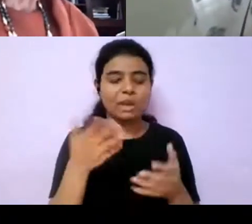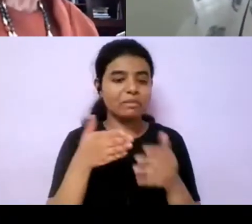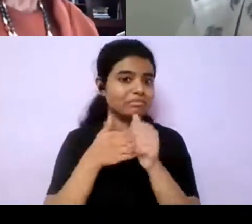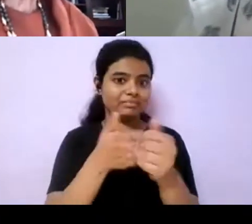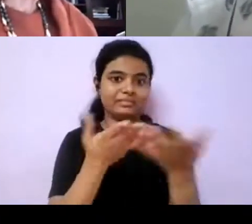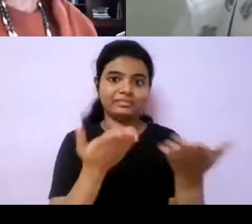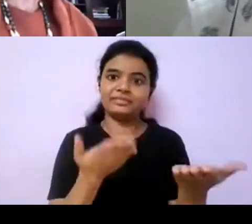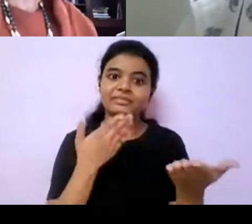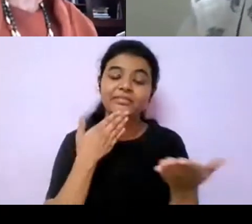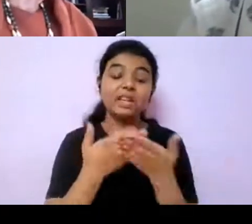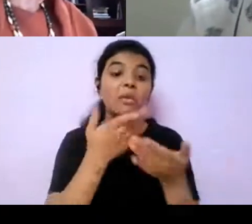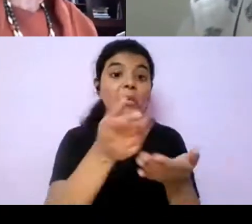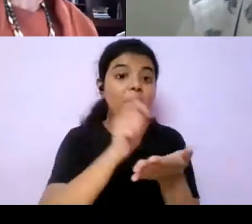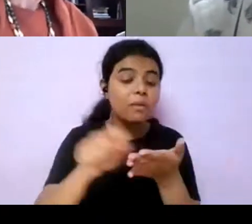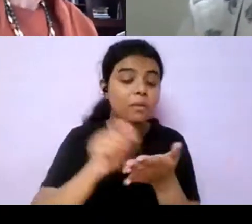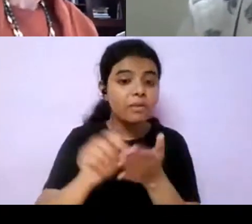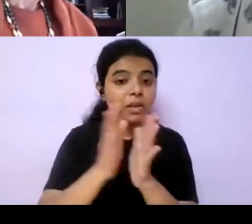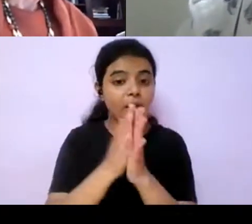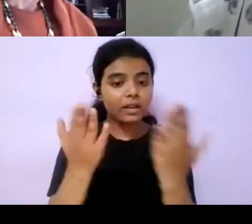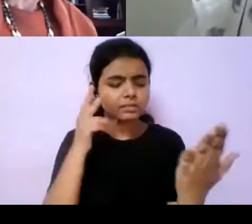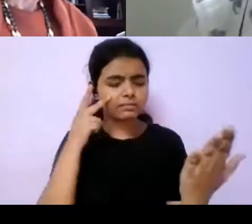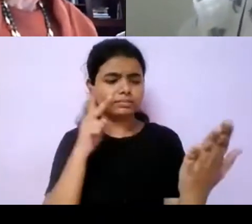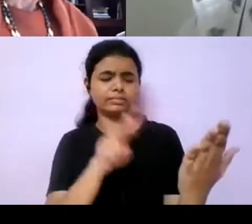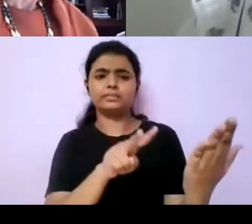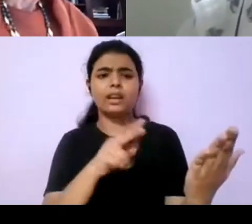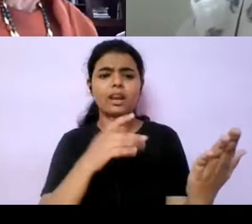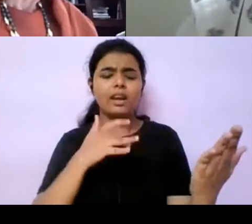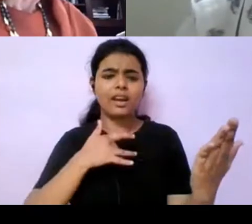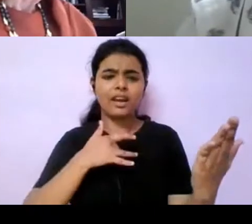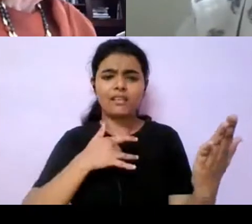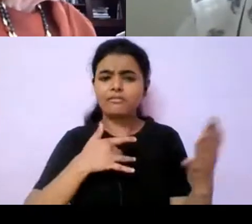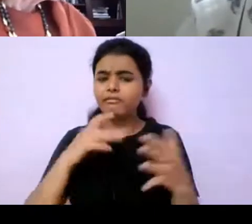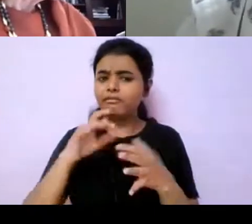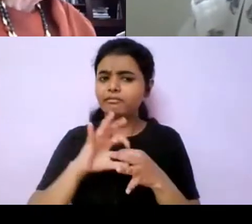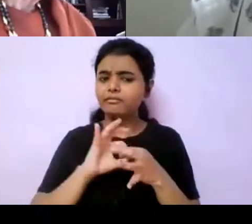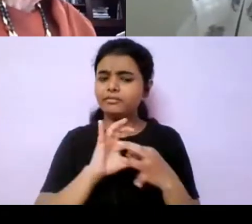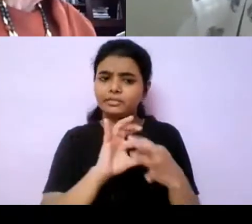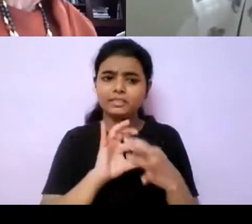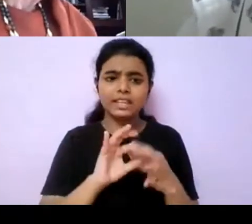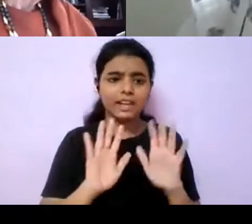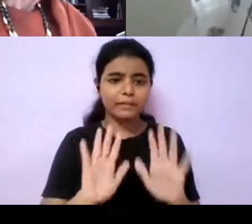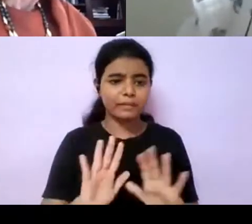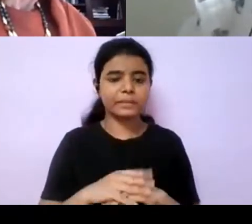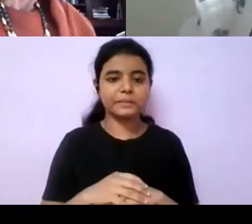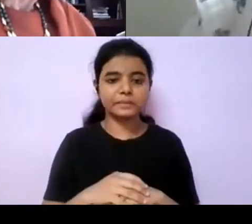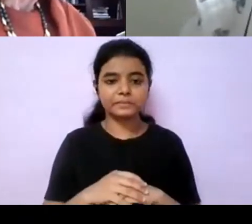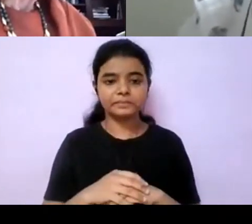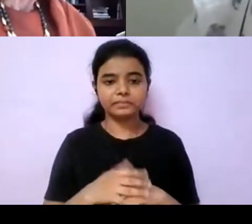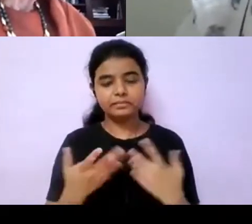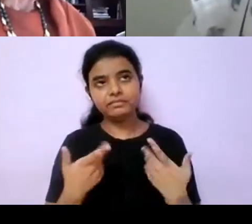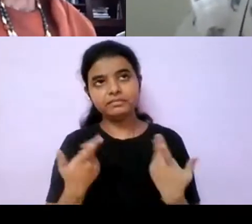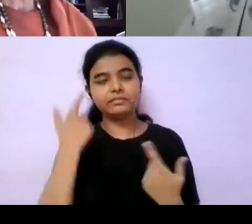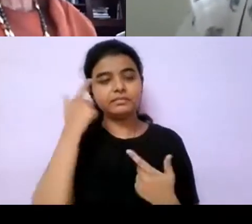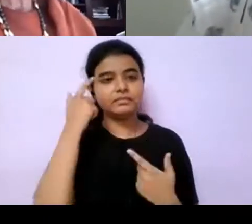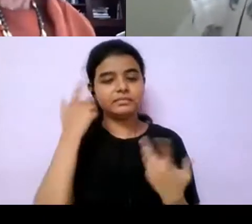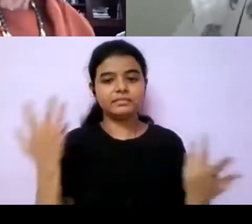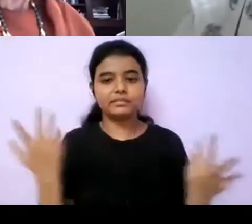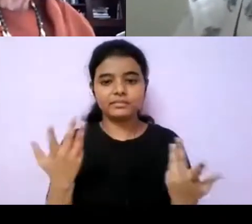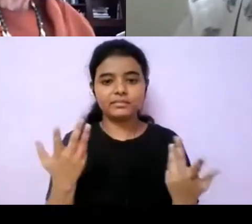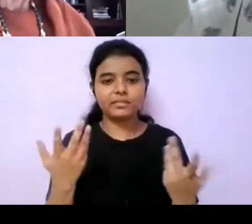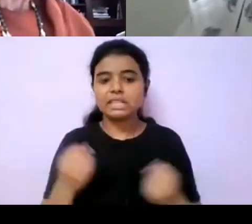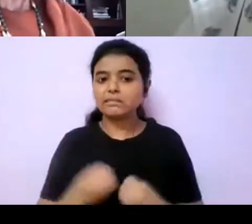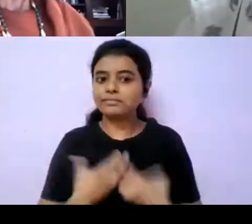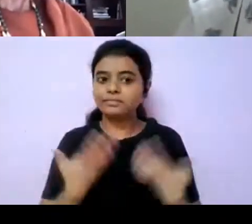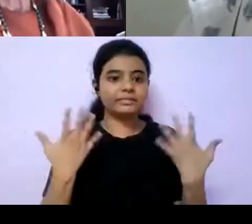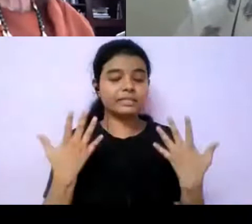so reading your work resonates deeply, and really, I think the joy